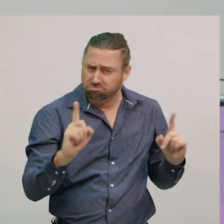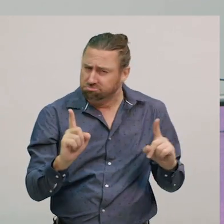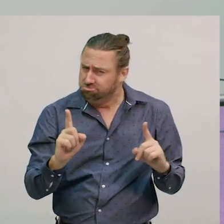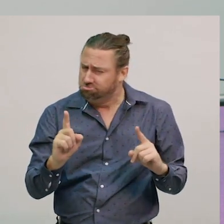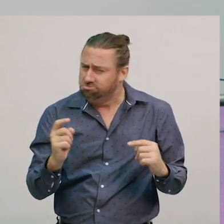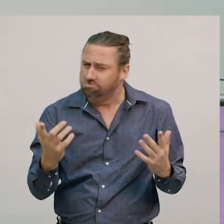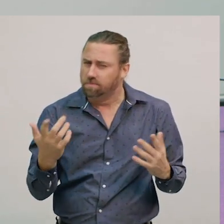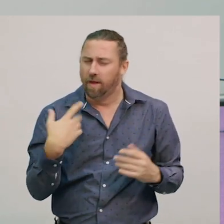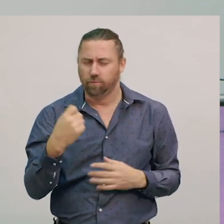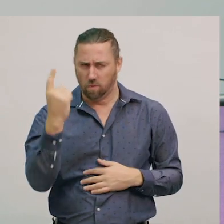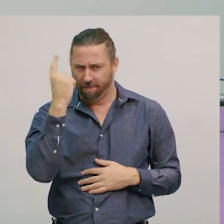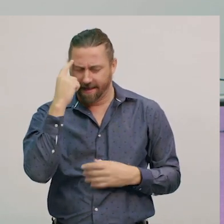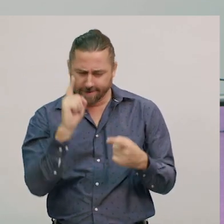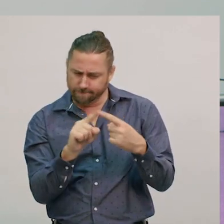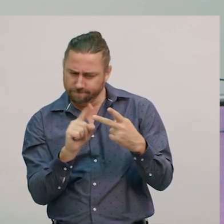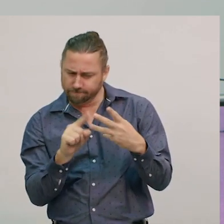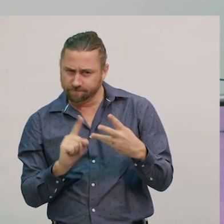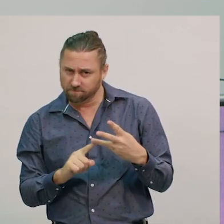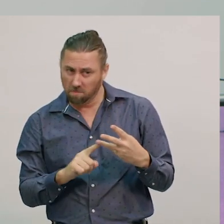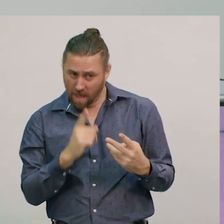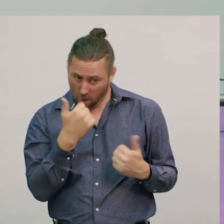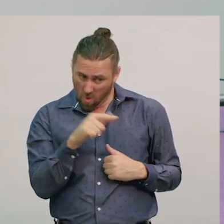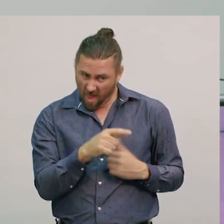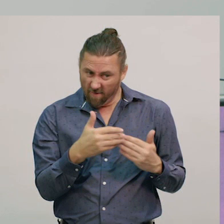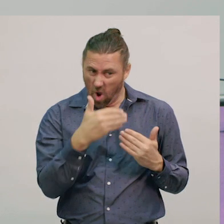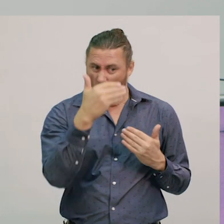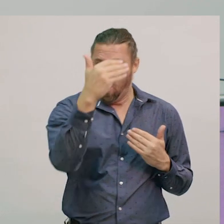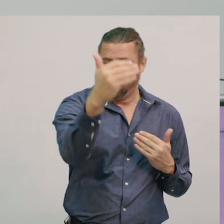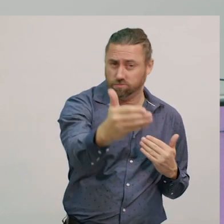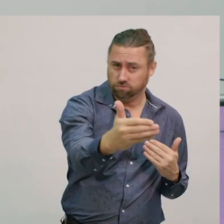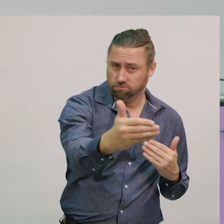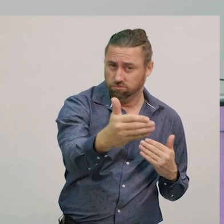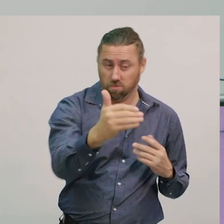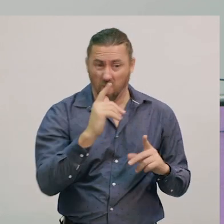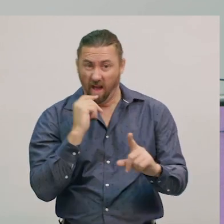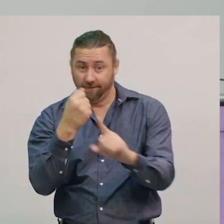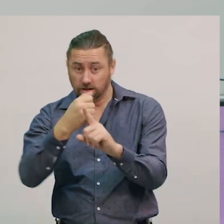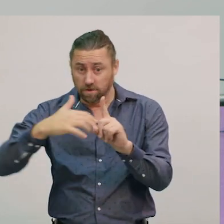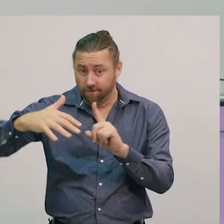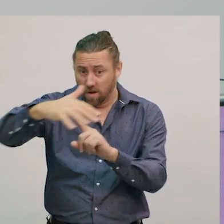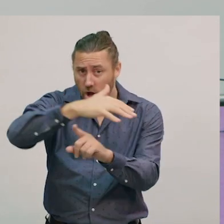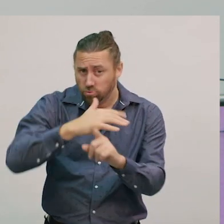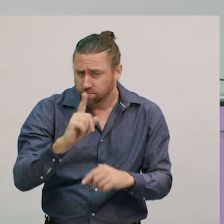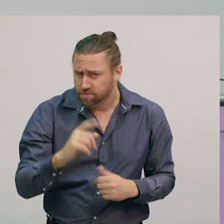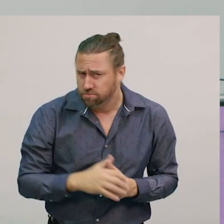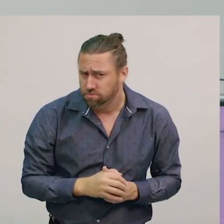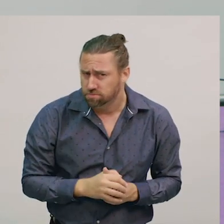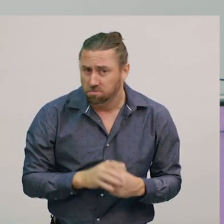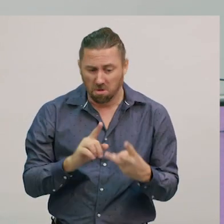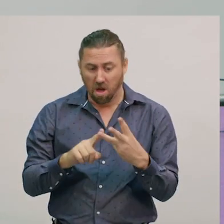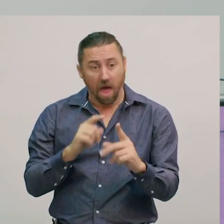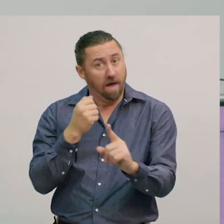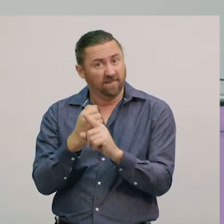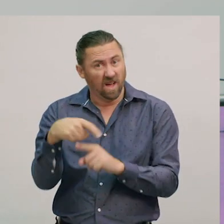about a few more questions. Can it be used for a long time? What are the impacts on the environment? Are there impacts